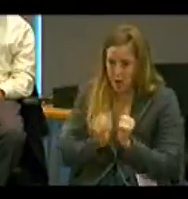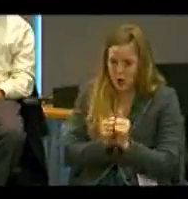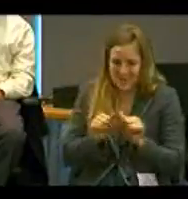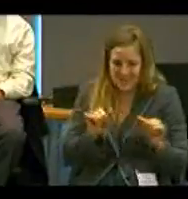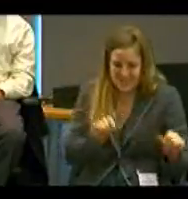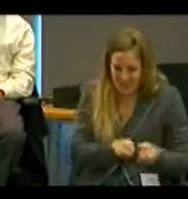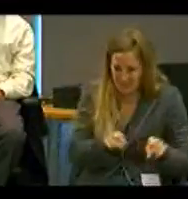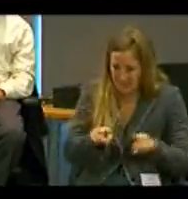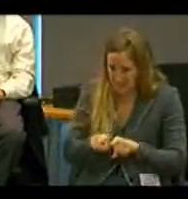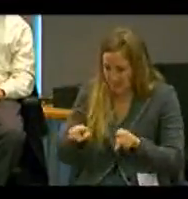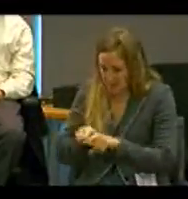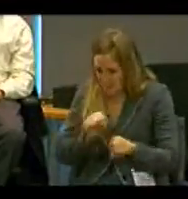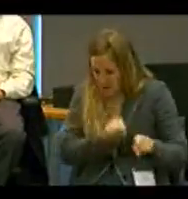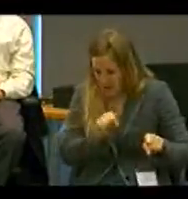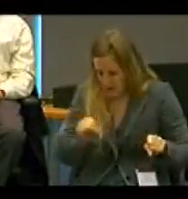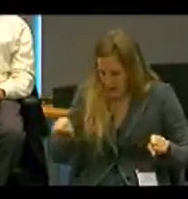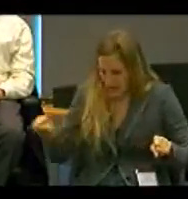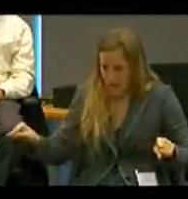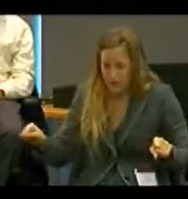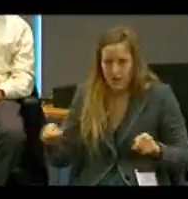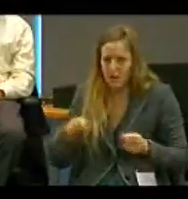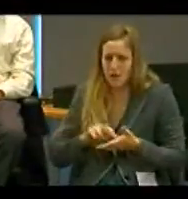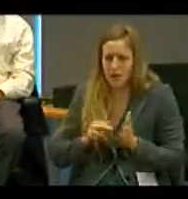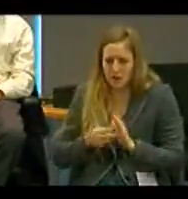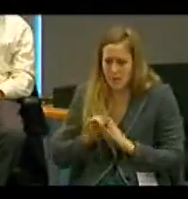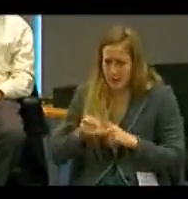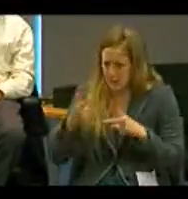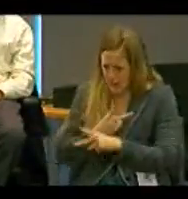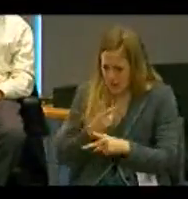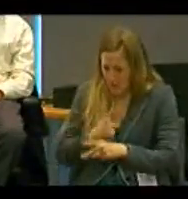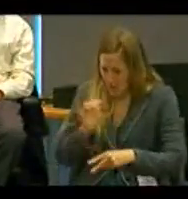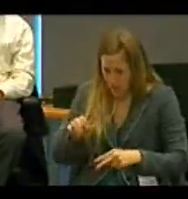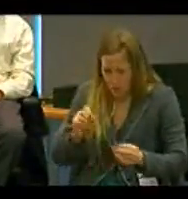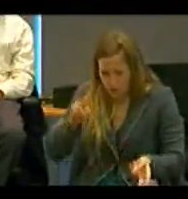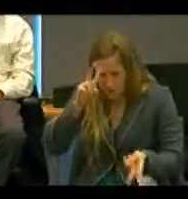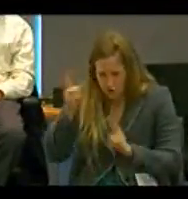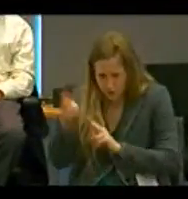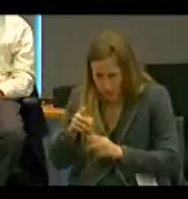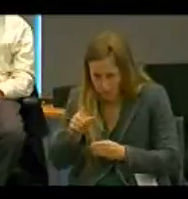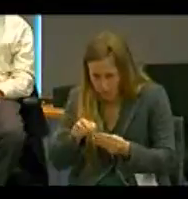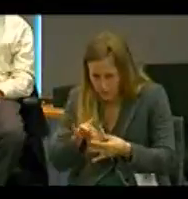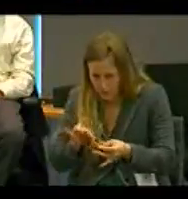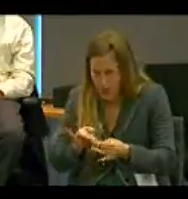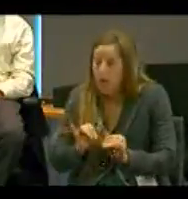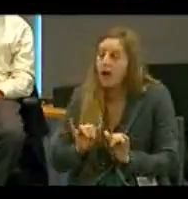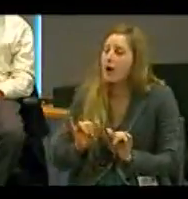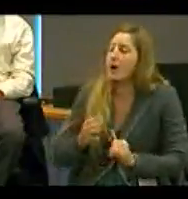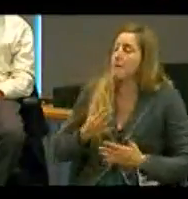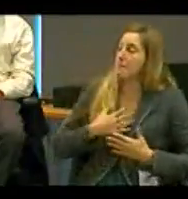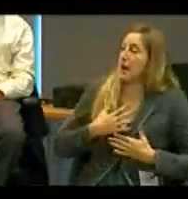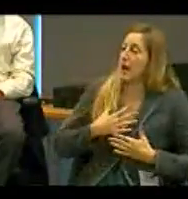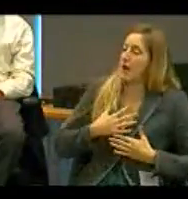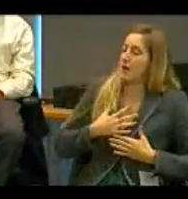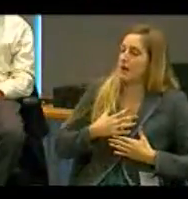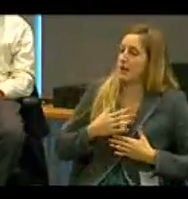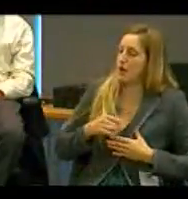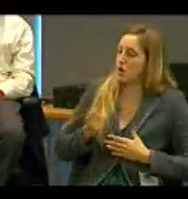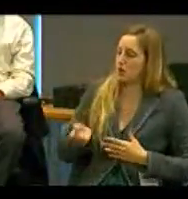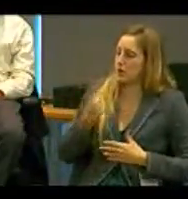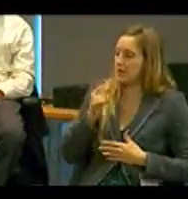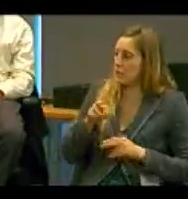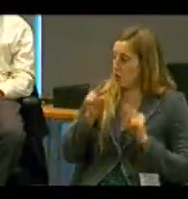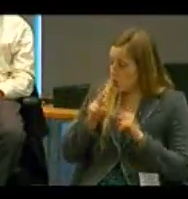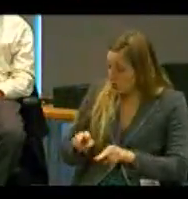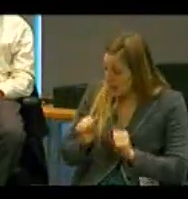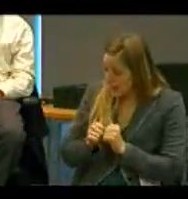had prior disciplinary infractions should be part of that calculus, or am I misunderstanding? It's in my understanding is if we're looking at discrimination,